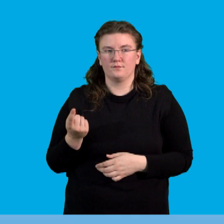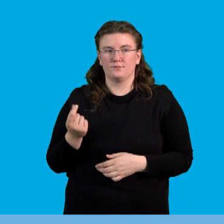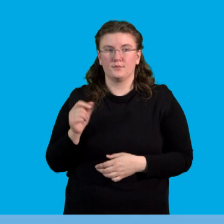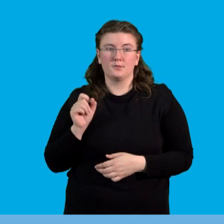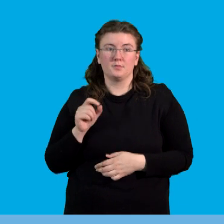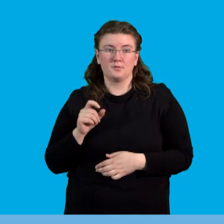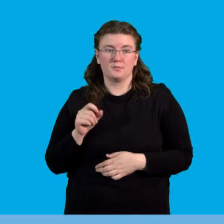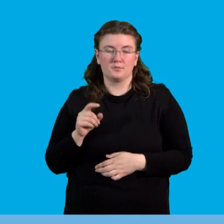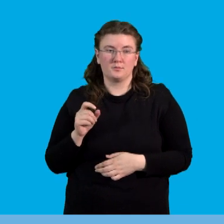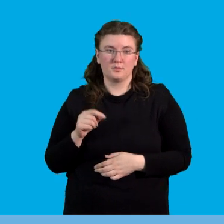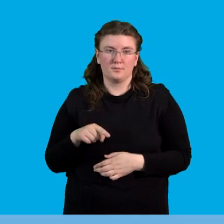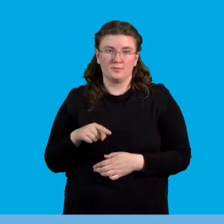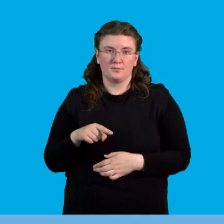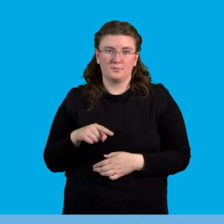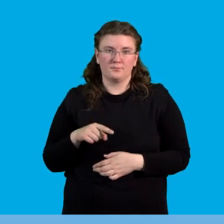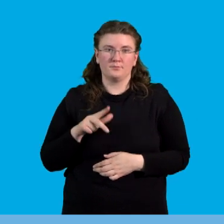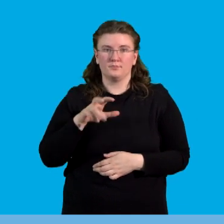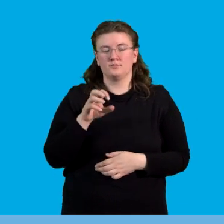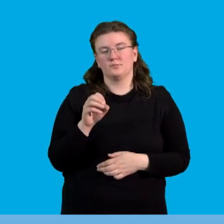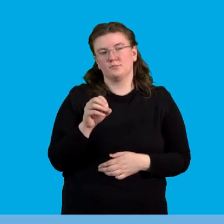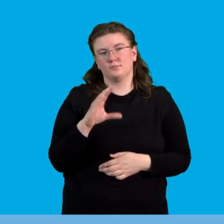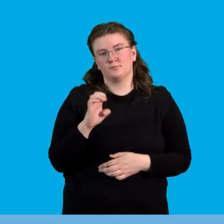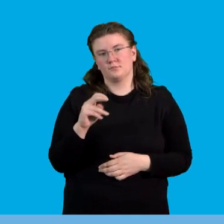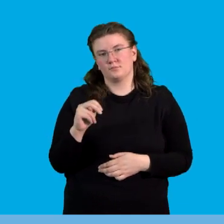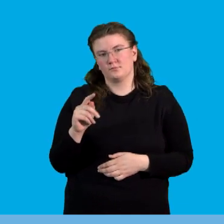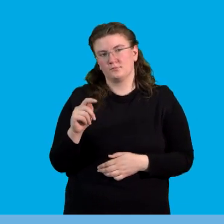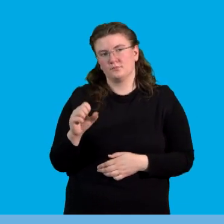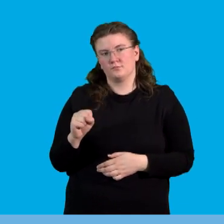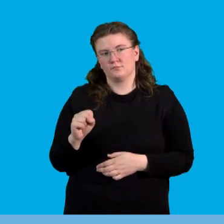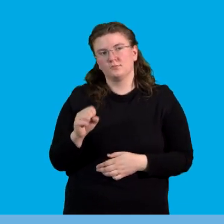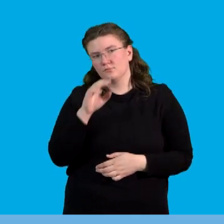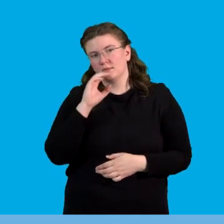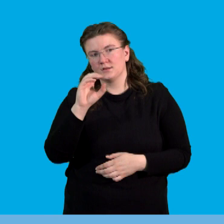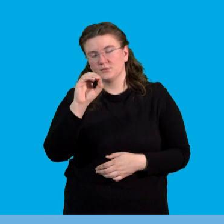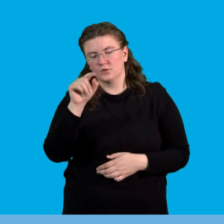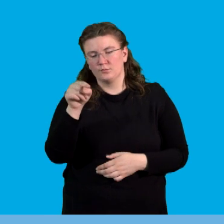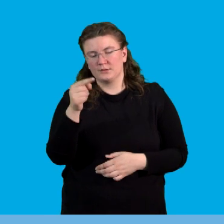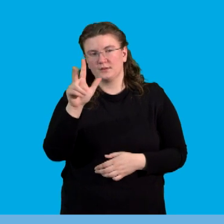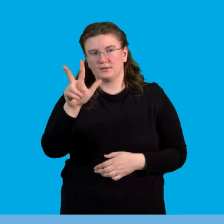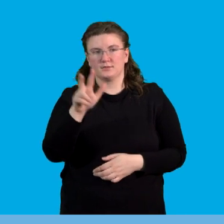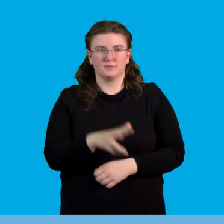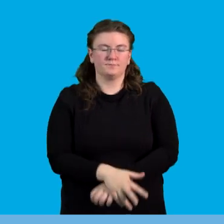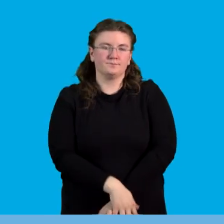is calculated as 80 cents. So it's 0.8.